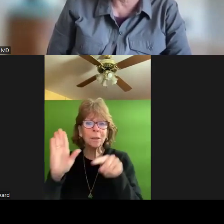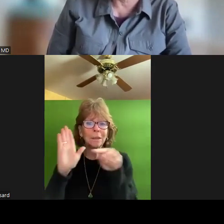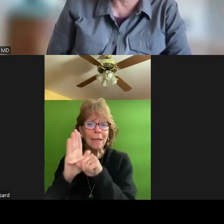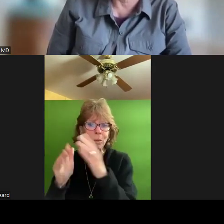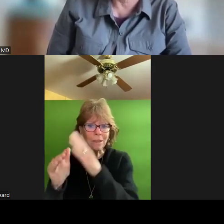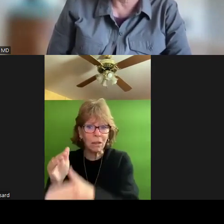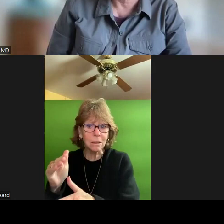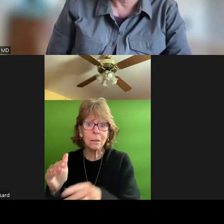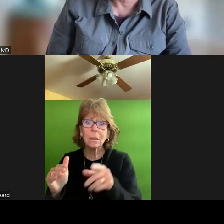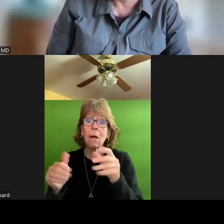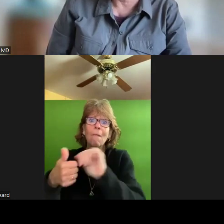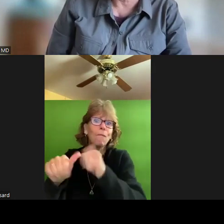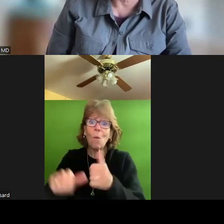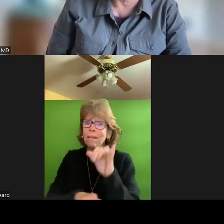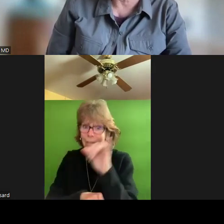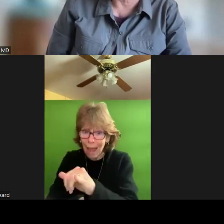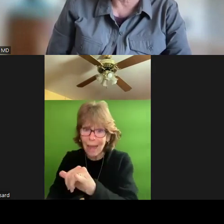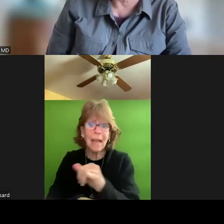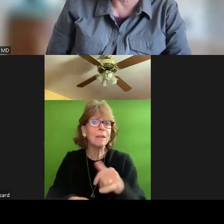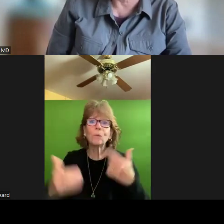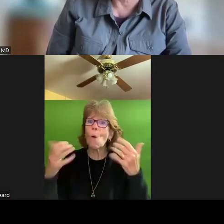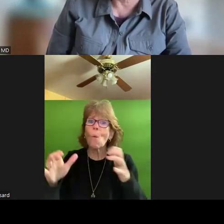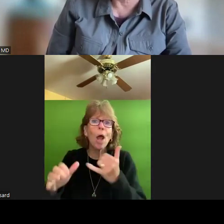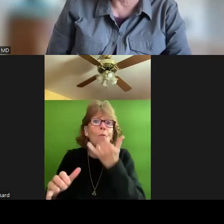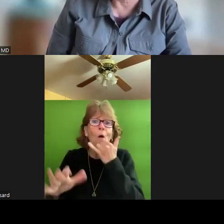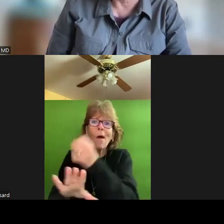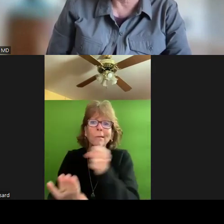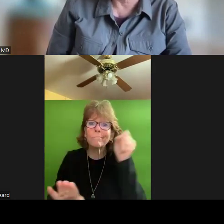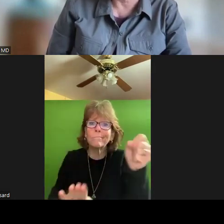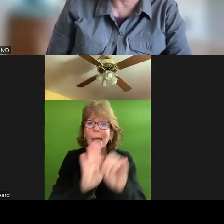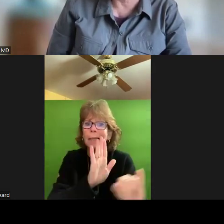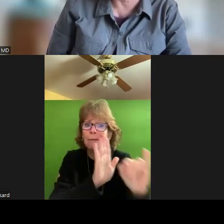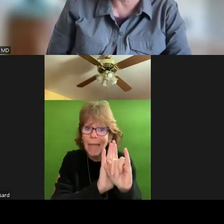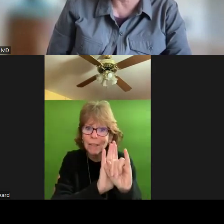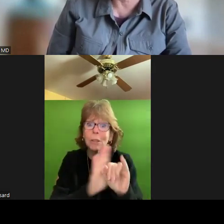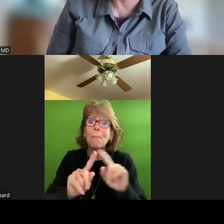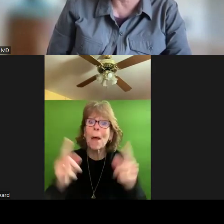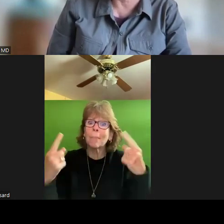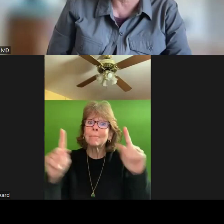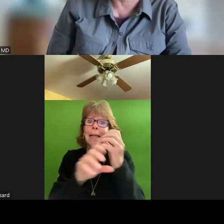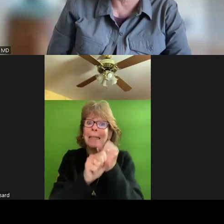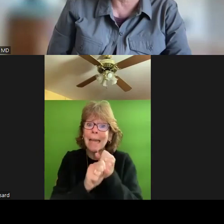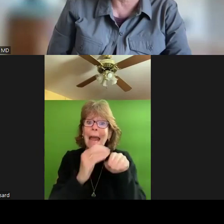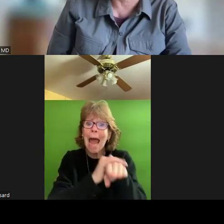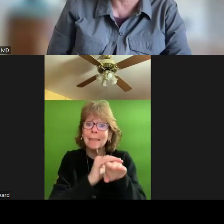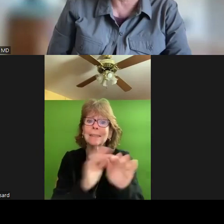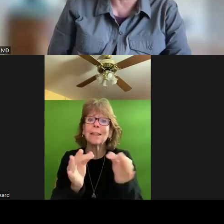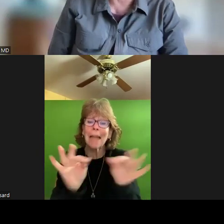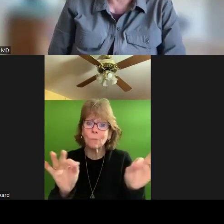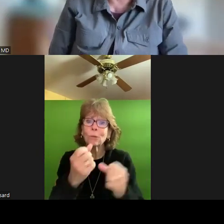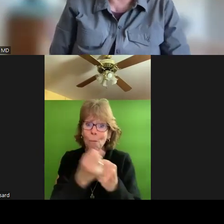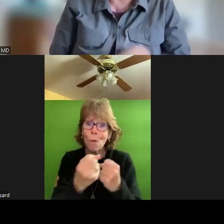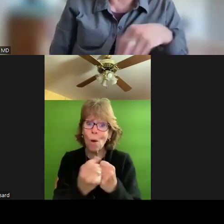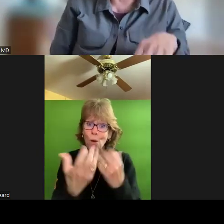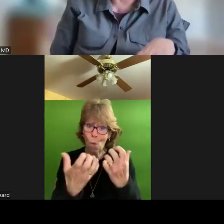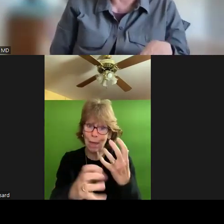in identification, access to language and support screening tests should not be repeated more than once